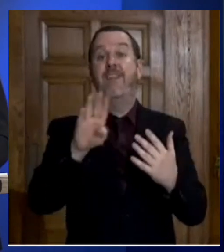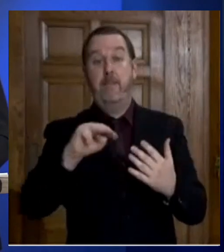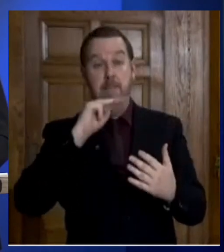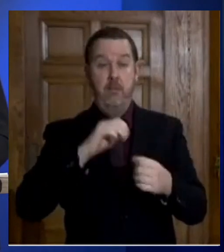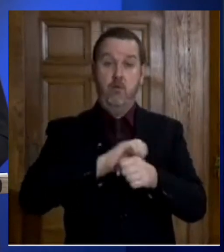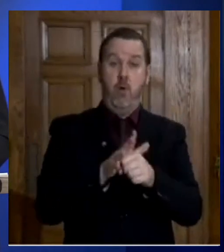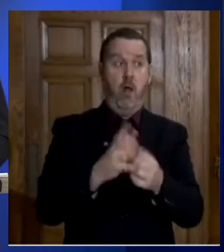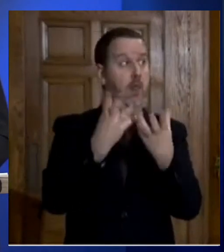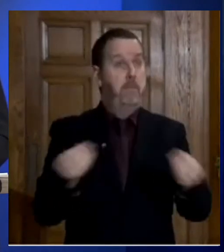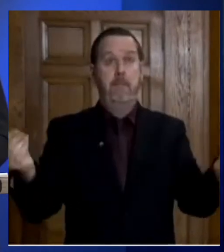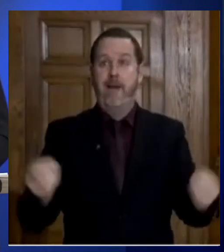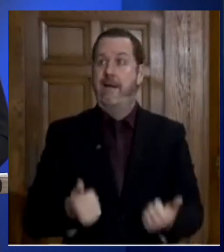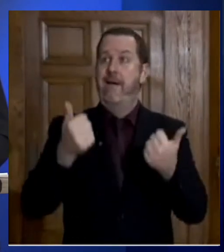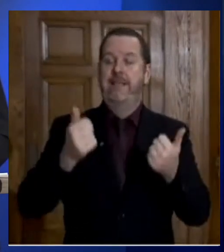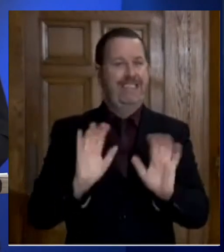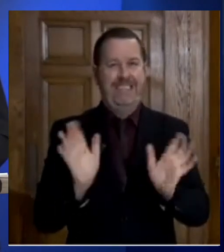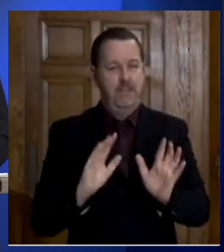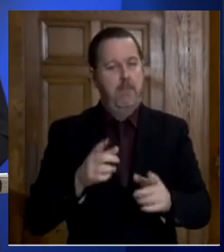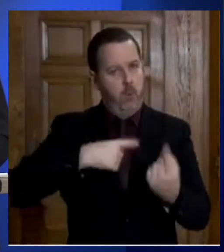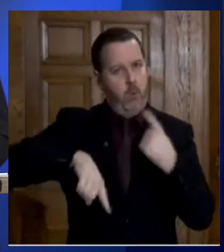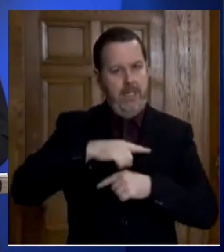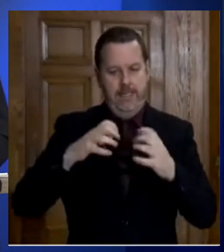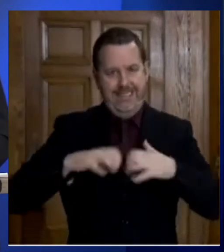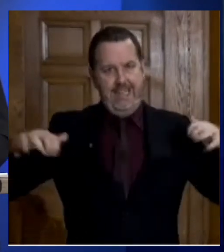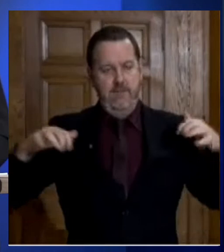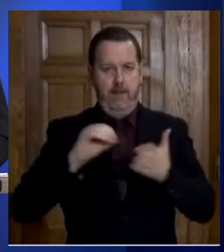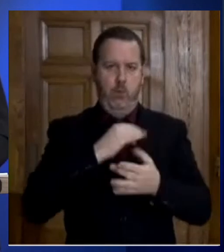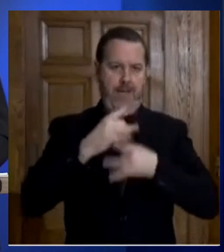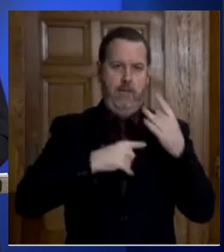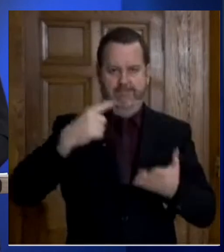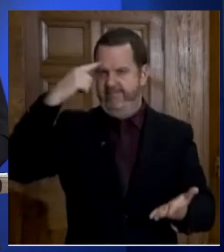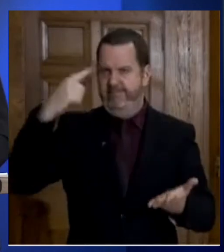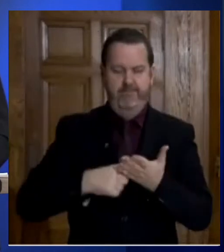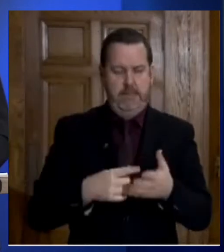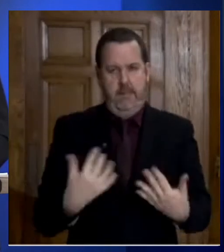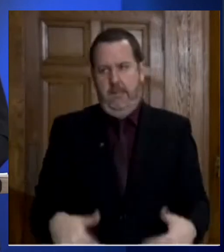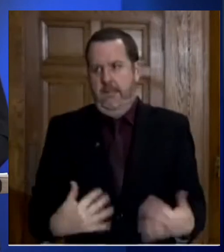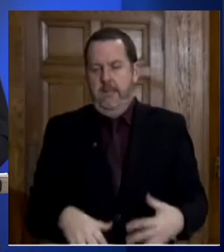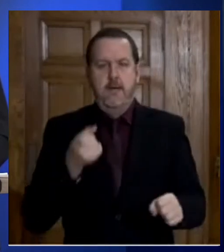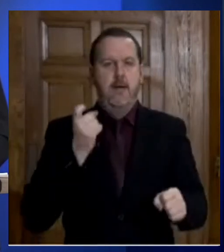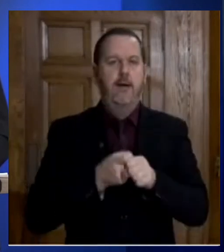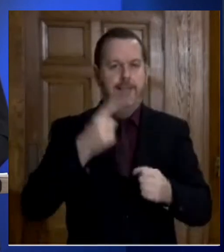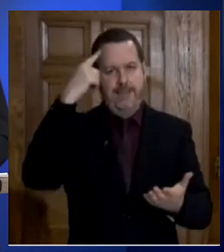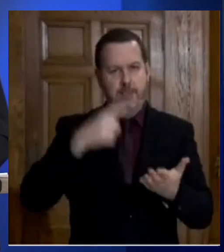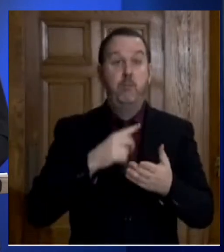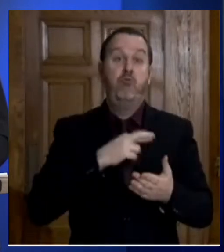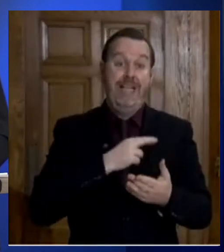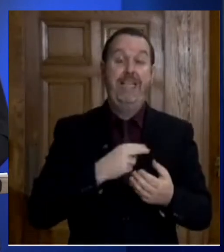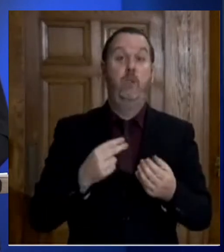and there may well be very difficult decisions for the executive in the weeks ahead. But as I say, ultimately, those are matters for the